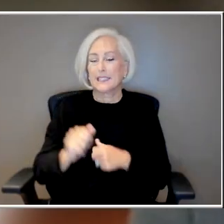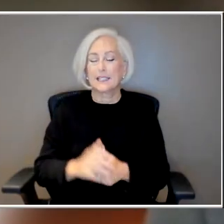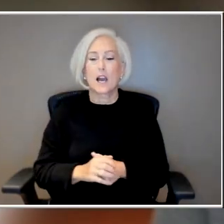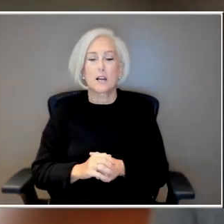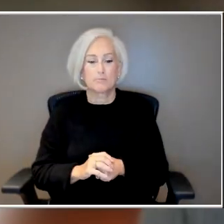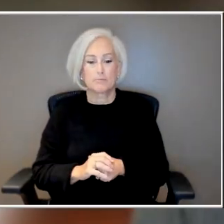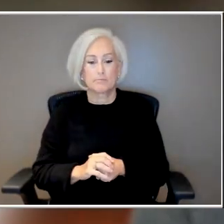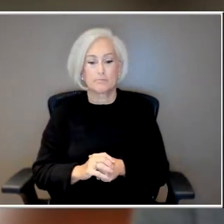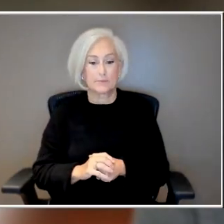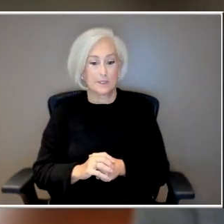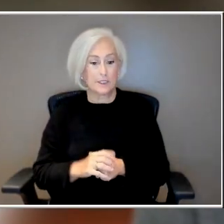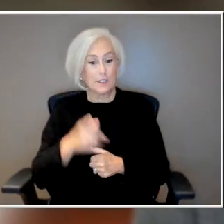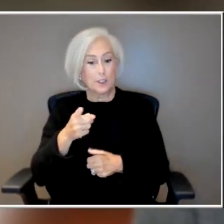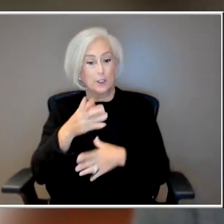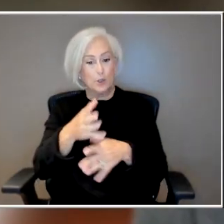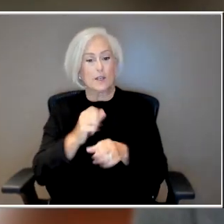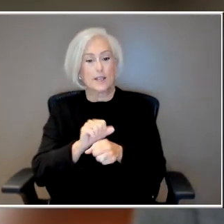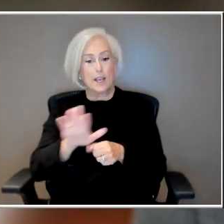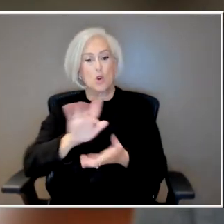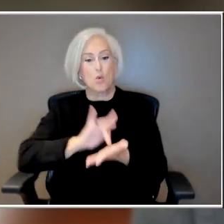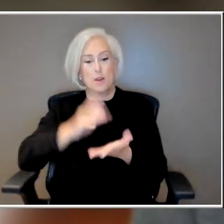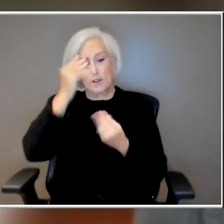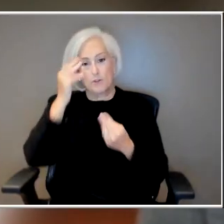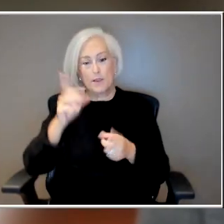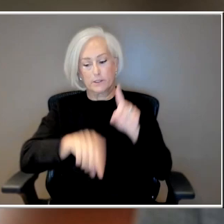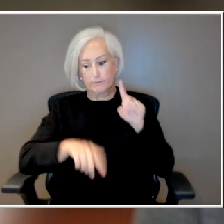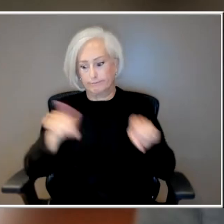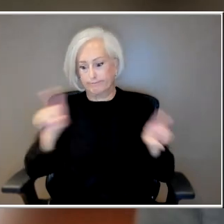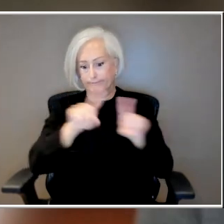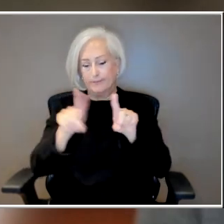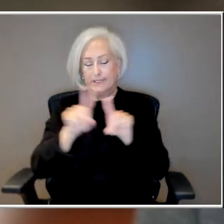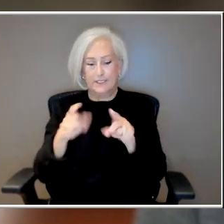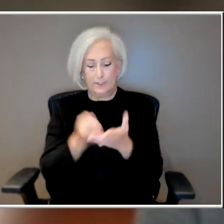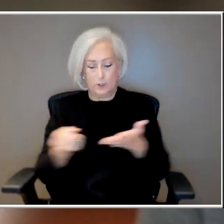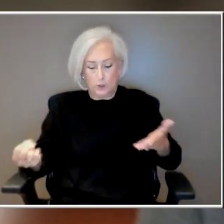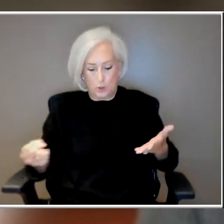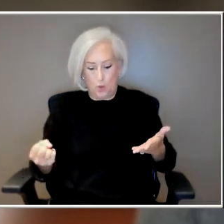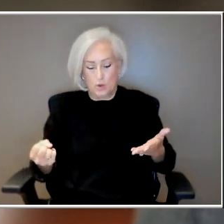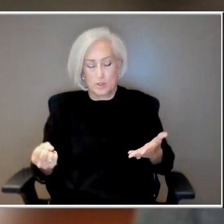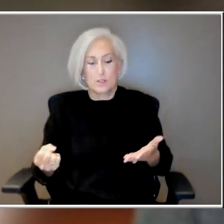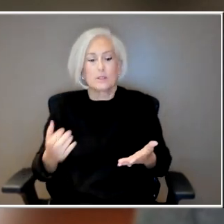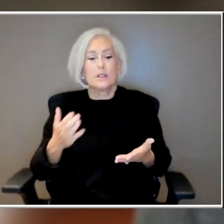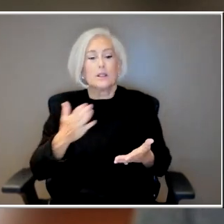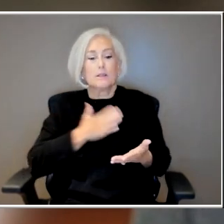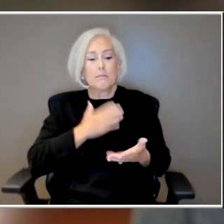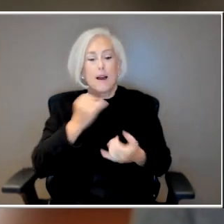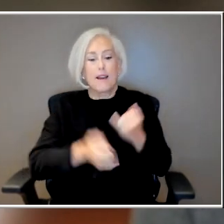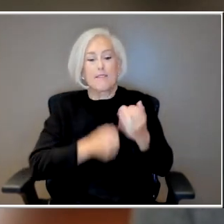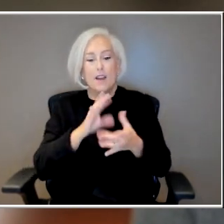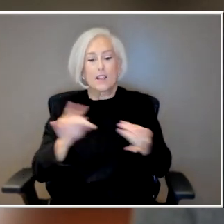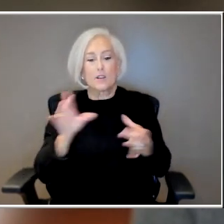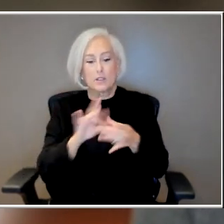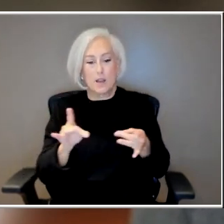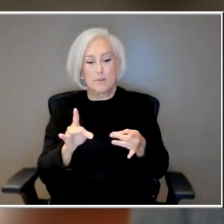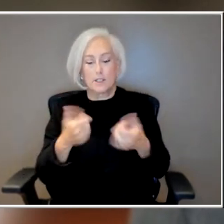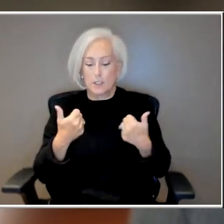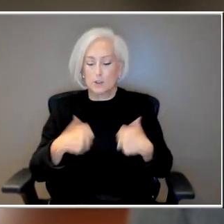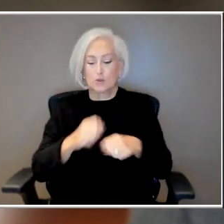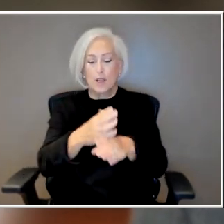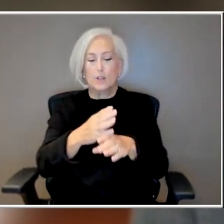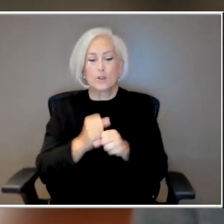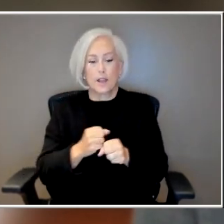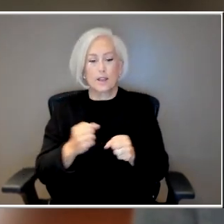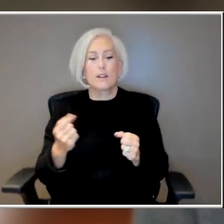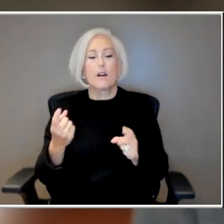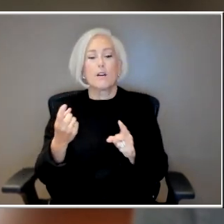These days you can get your medical information from so many different sources. My takeaway is that try to get that from credible